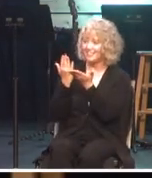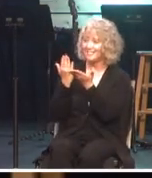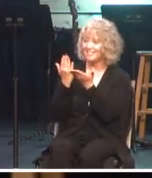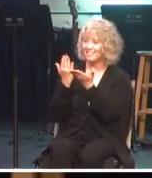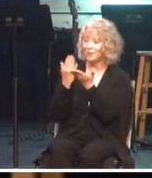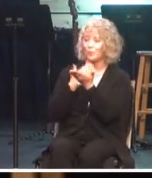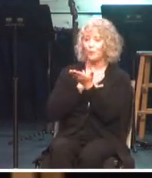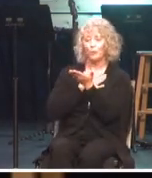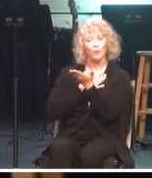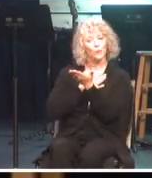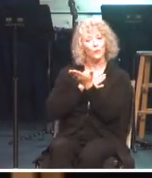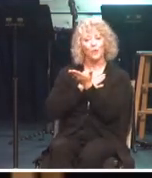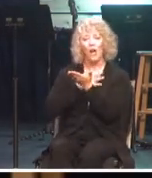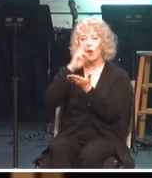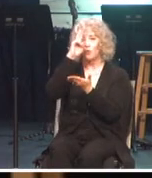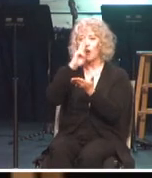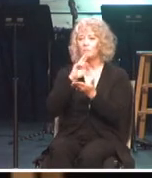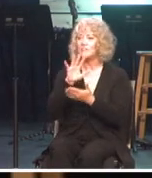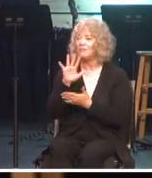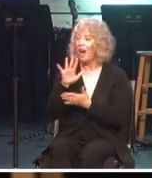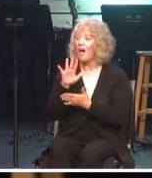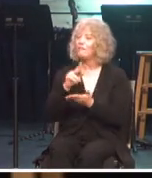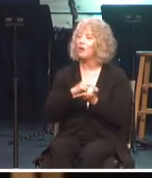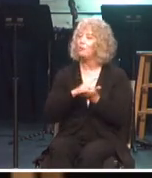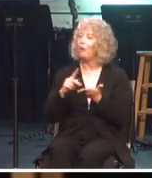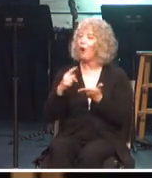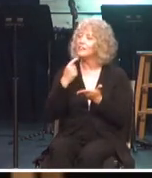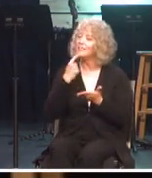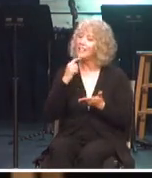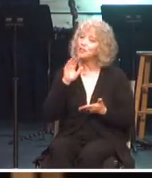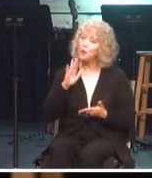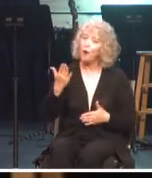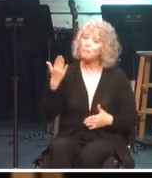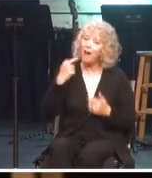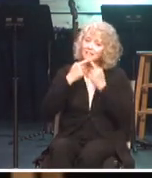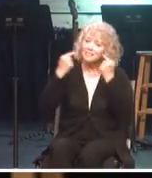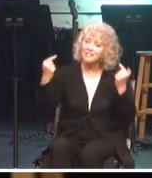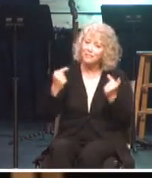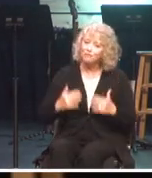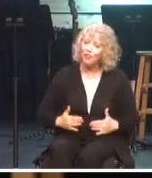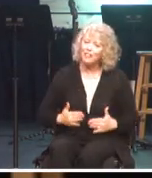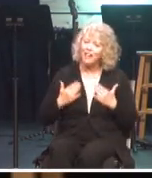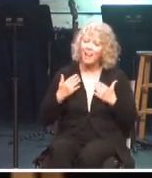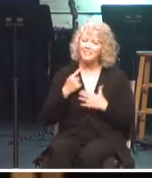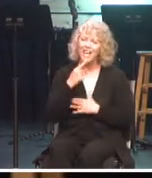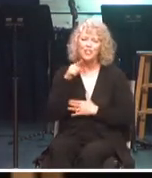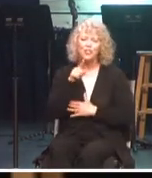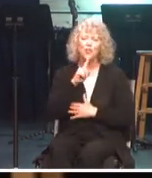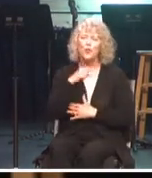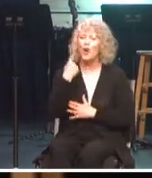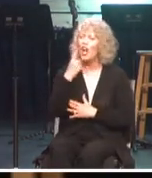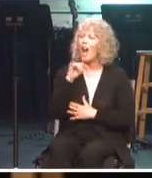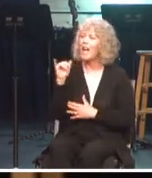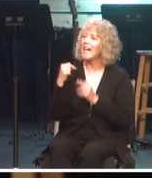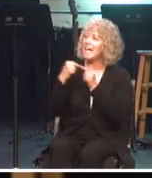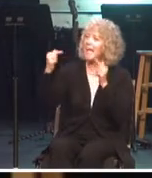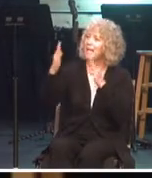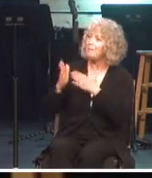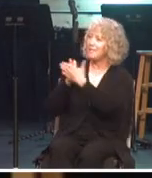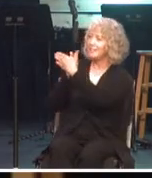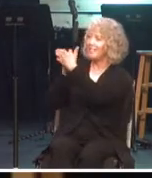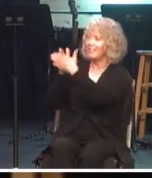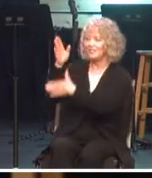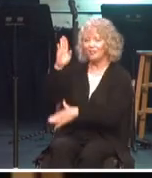Romans 5, Paul recalls our former depravity, says that we were enemies of